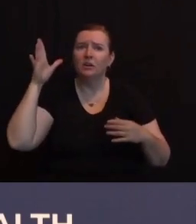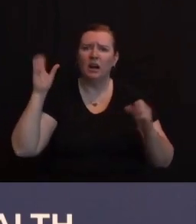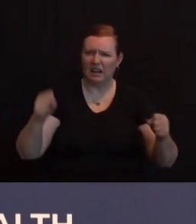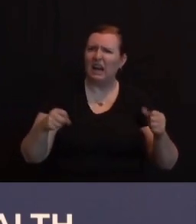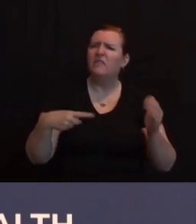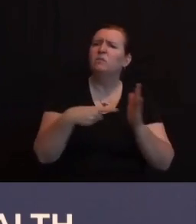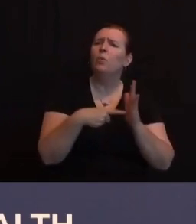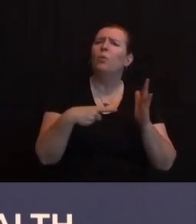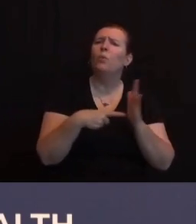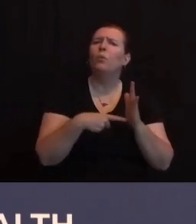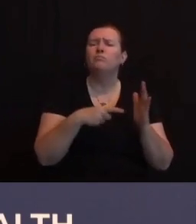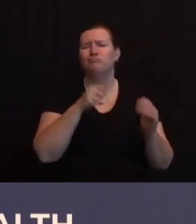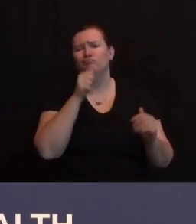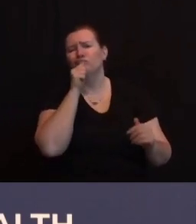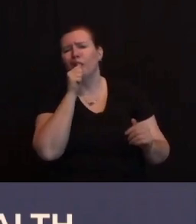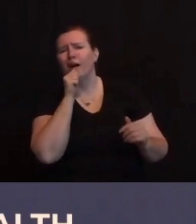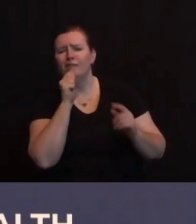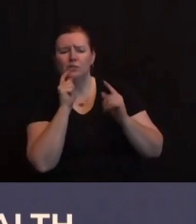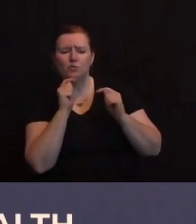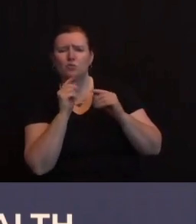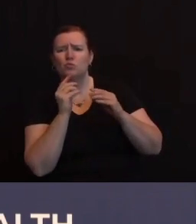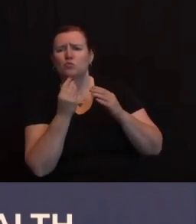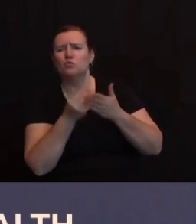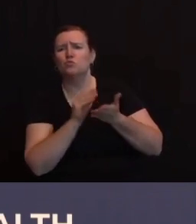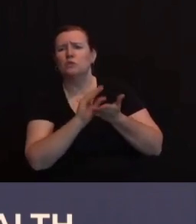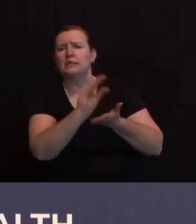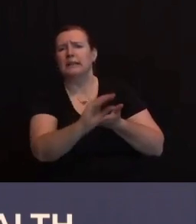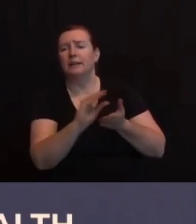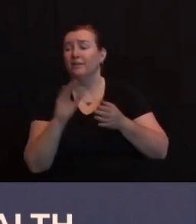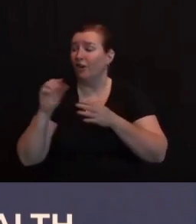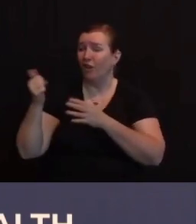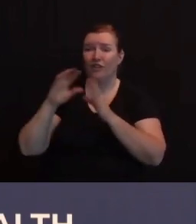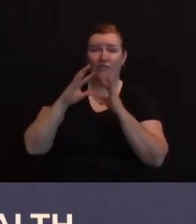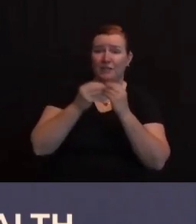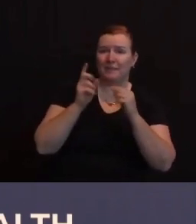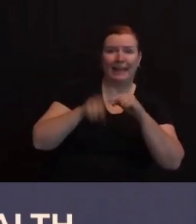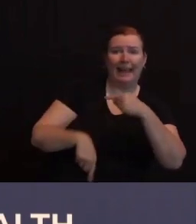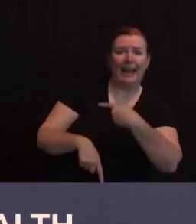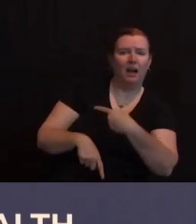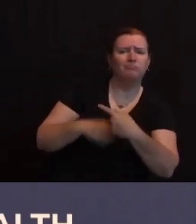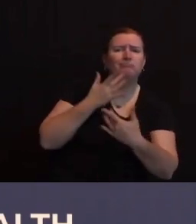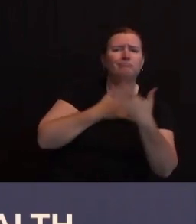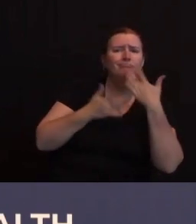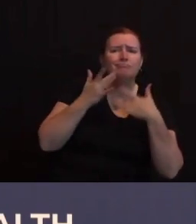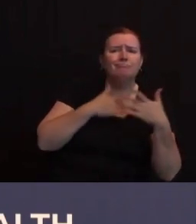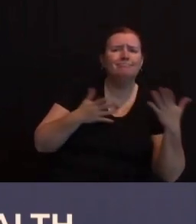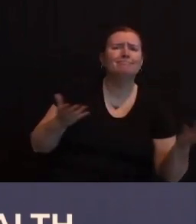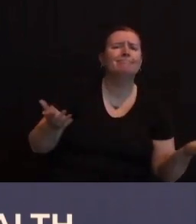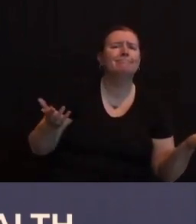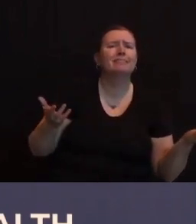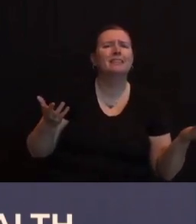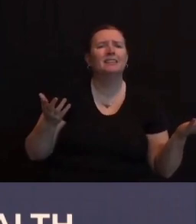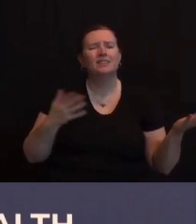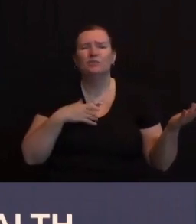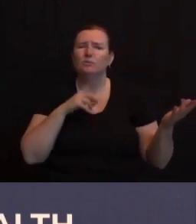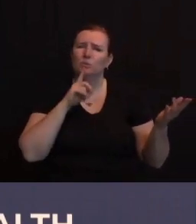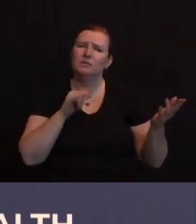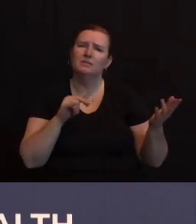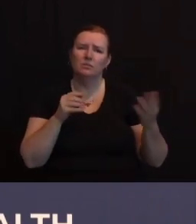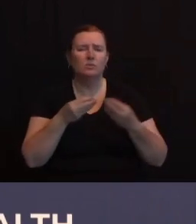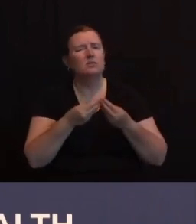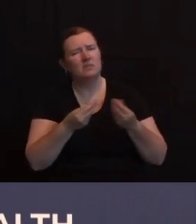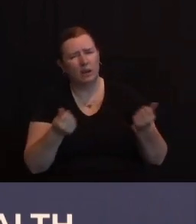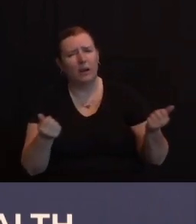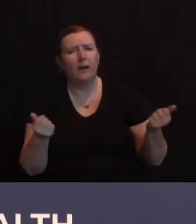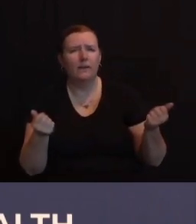put Johnny or Sally in to do their remote learning. Now, we have solved a big piece of the equity challenge